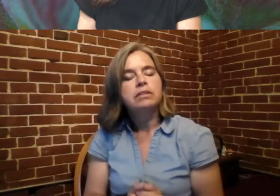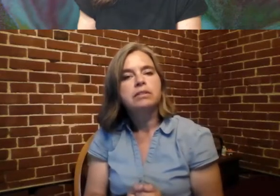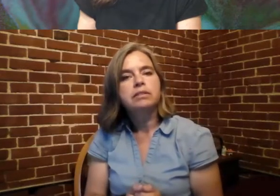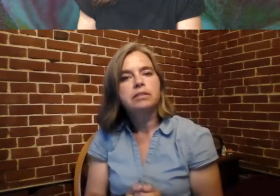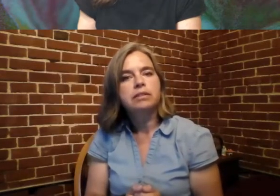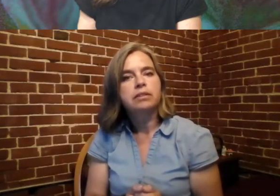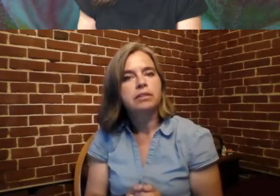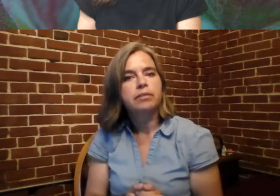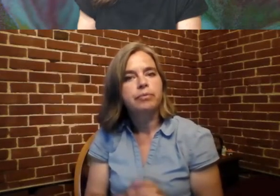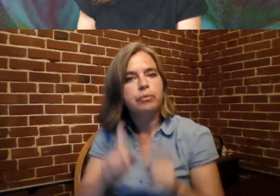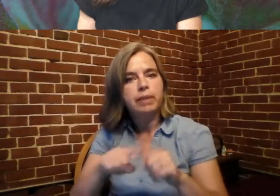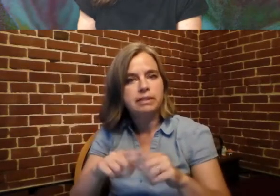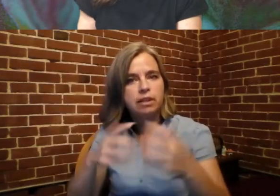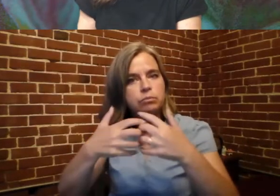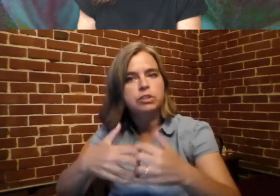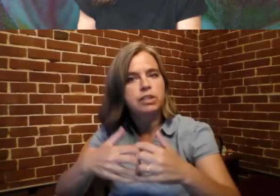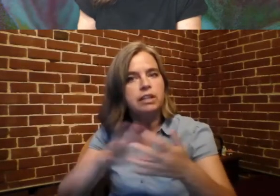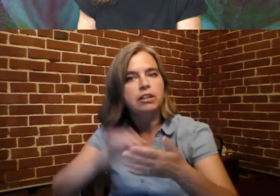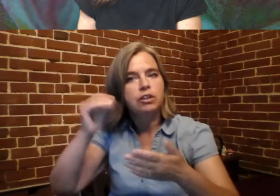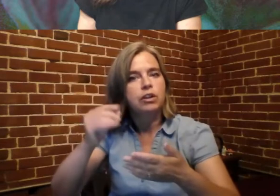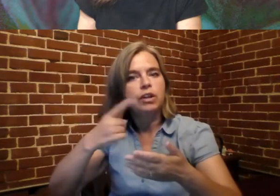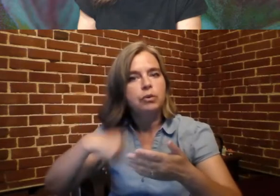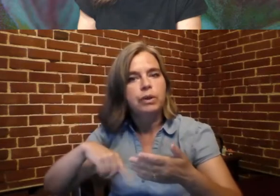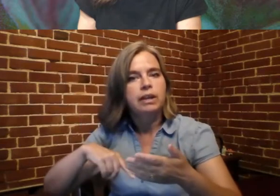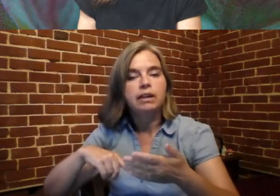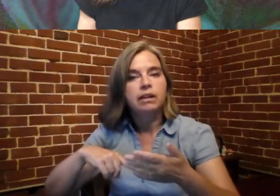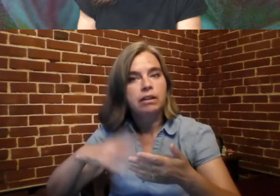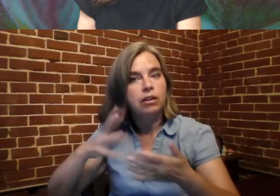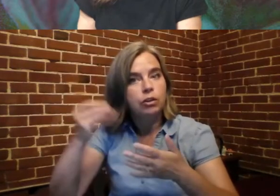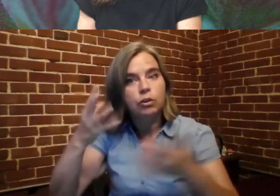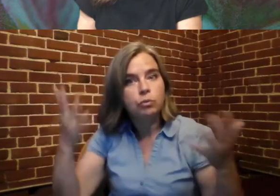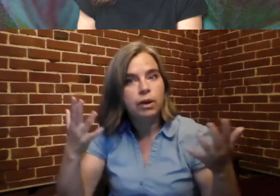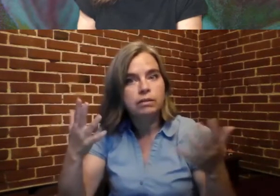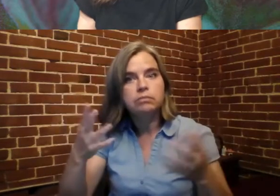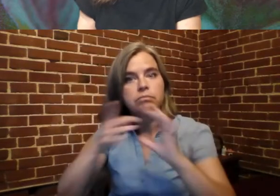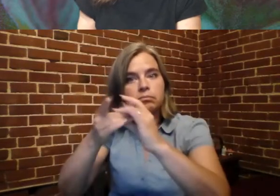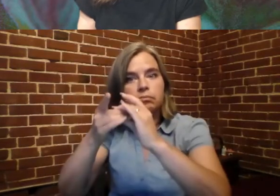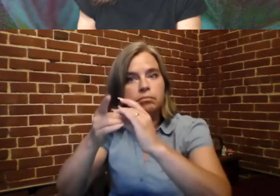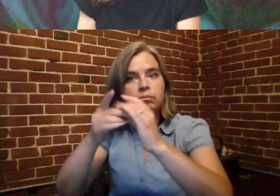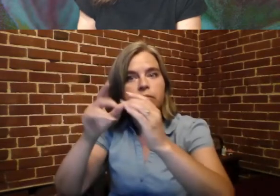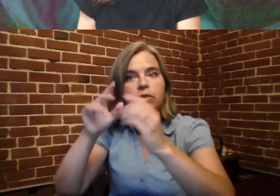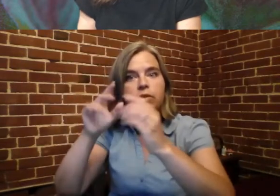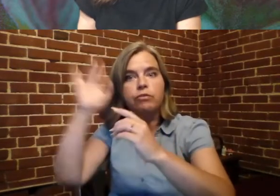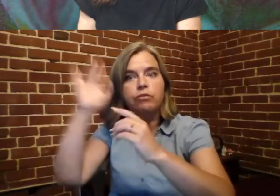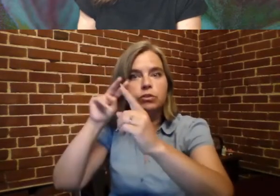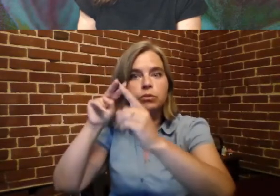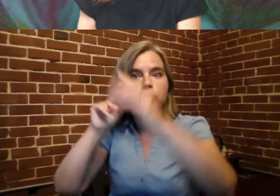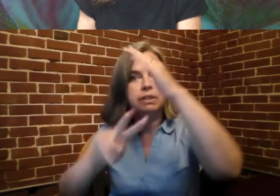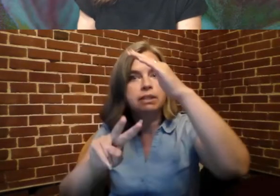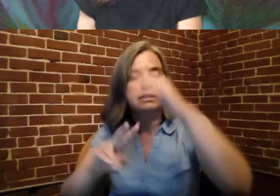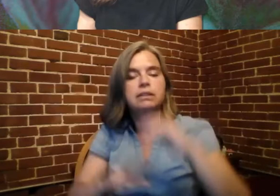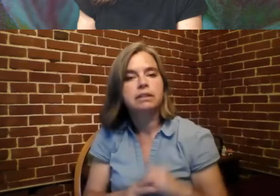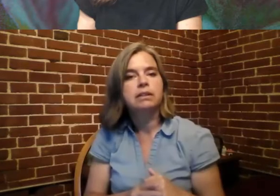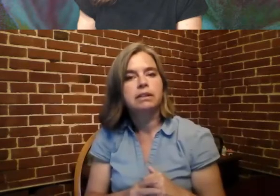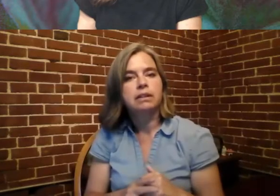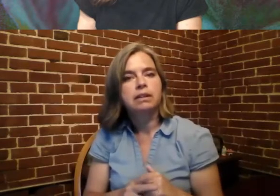based on the machine learning, they tell us something that's predictable future, because there's data points that we